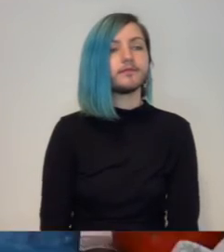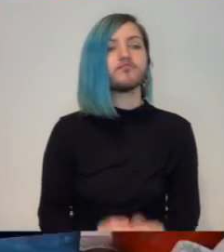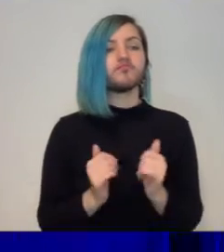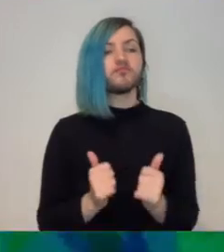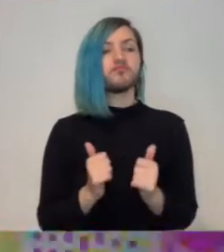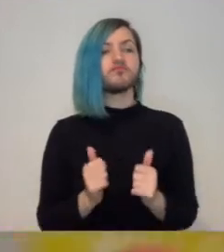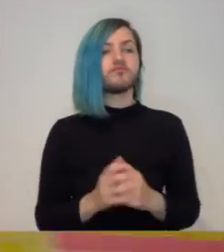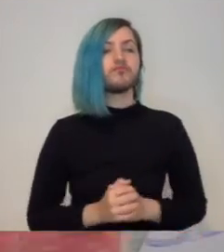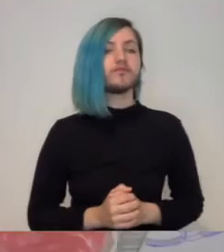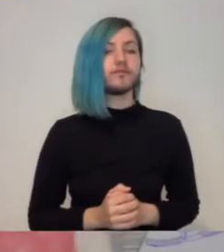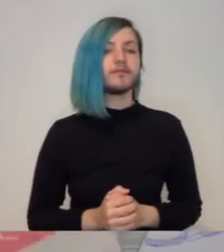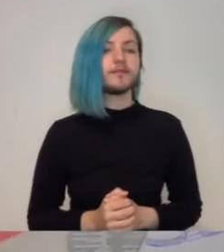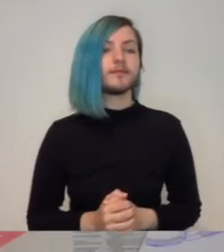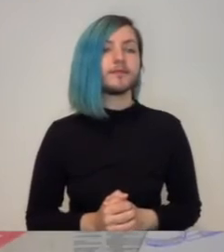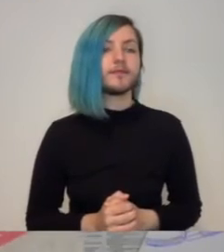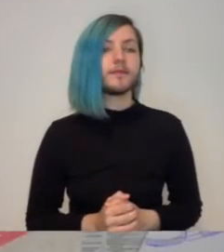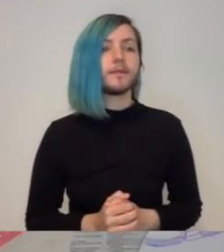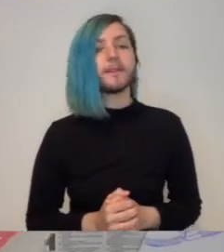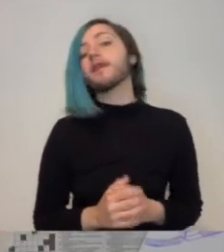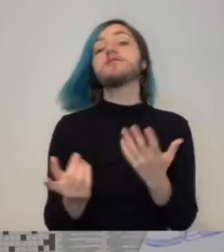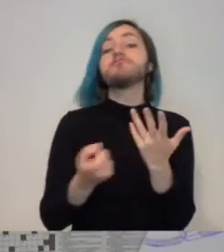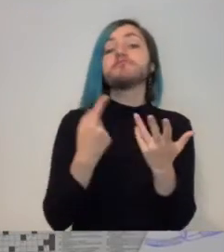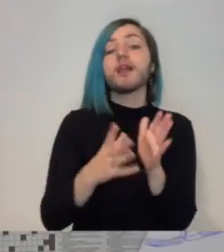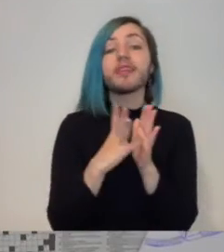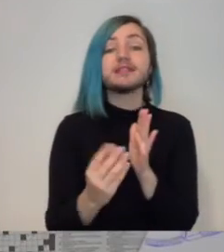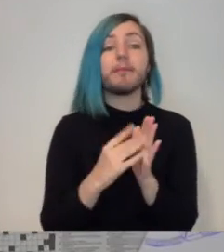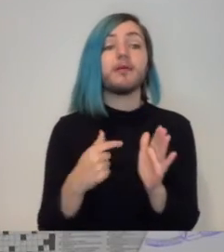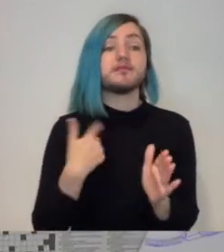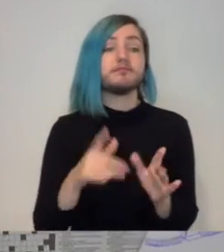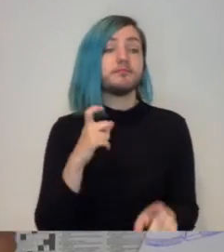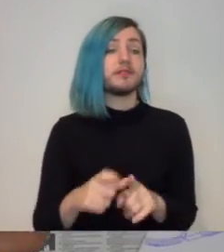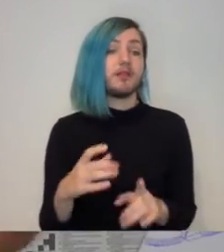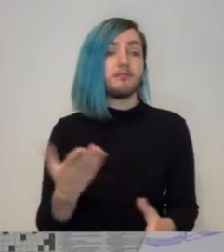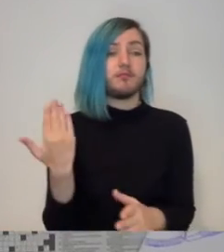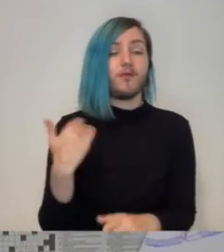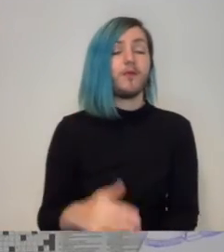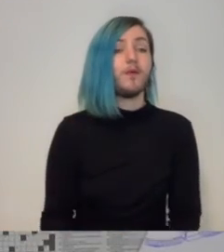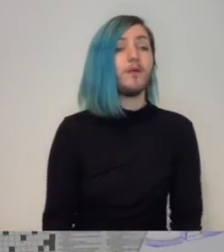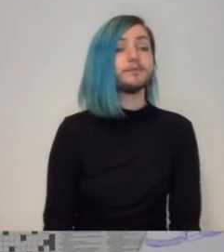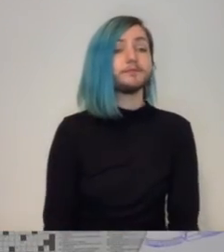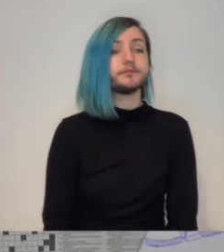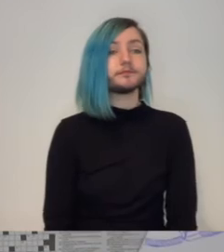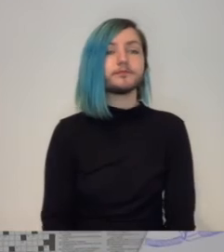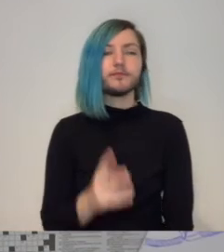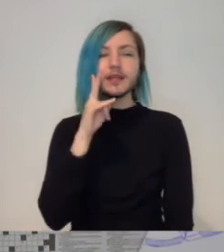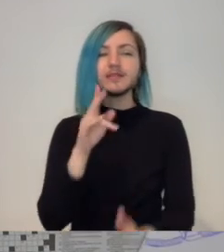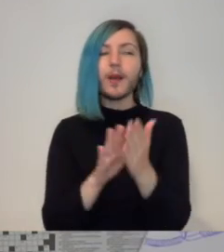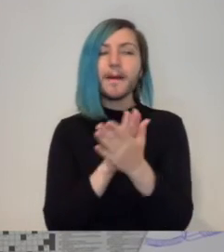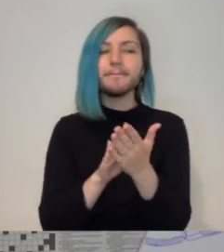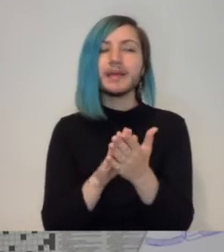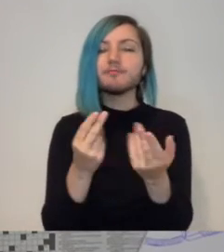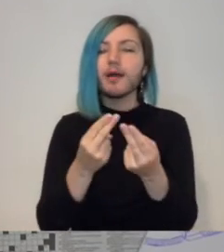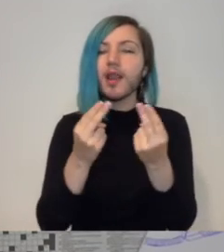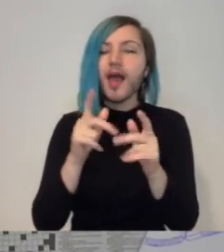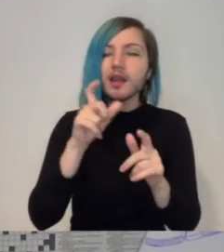Cool. Okay, so these are some other examples that I've done already. And if you see what I mean about having a lighter